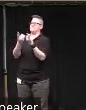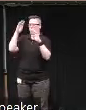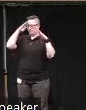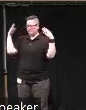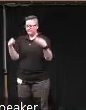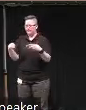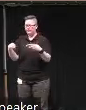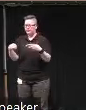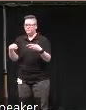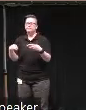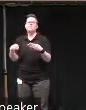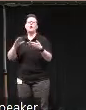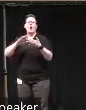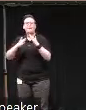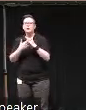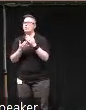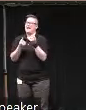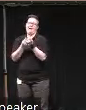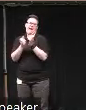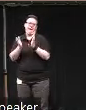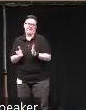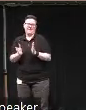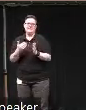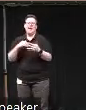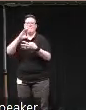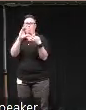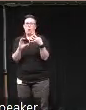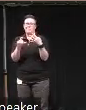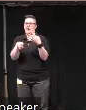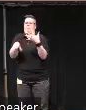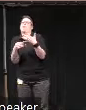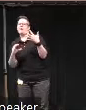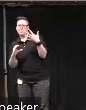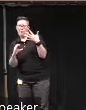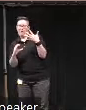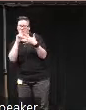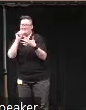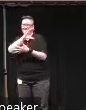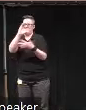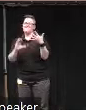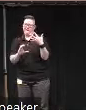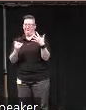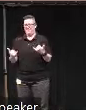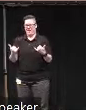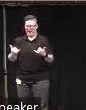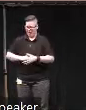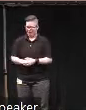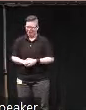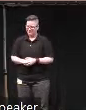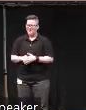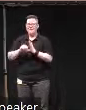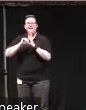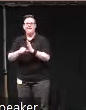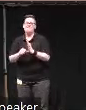a community of advocates with 4 C's plus 1, there is 5 C's, and emphasizing